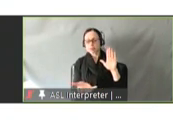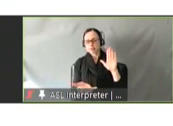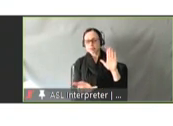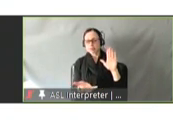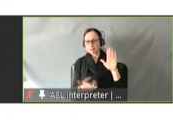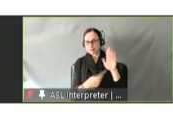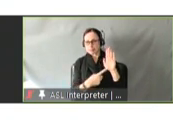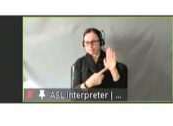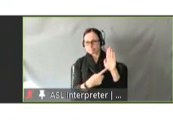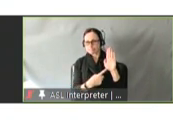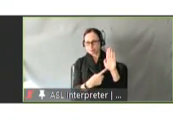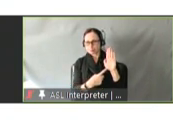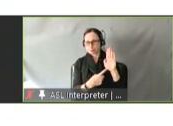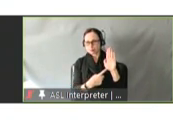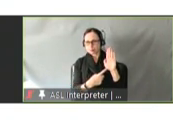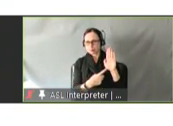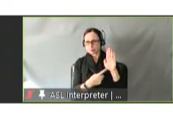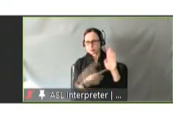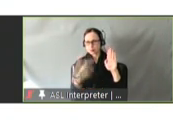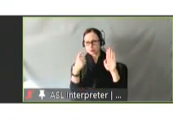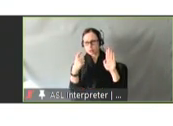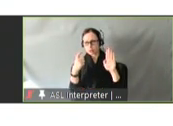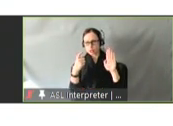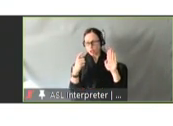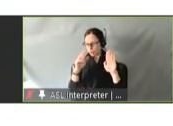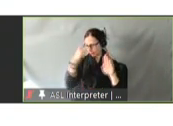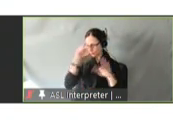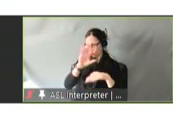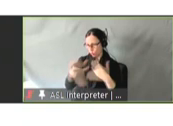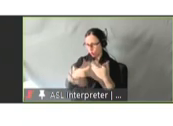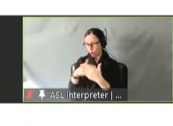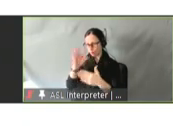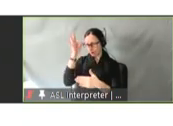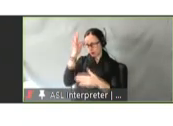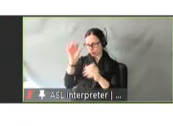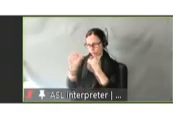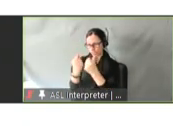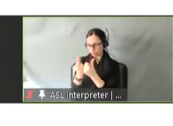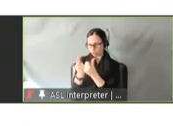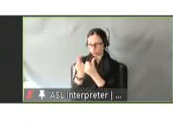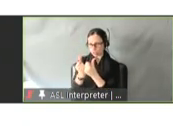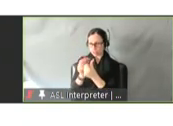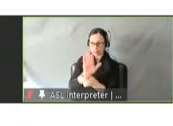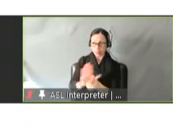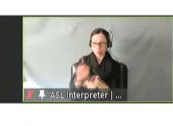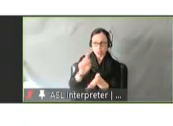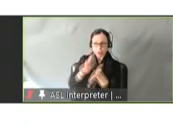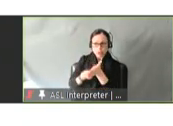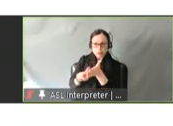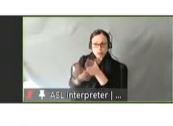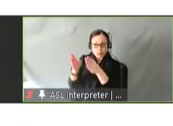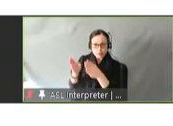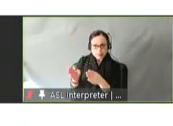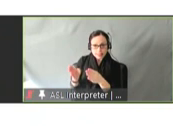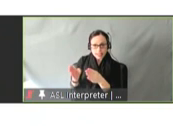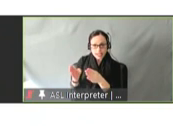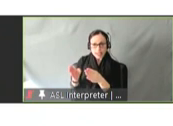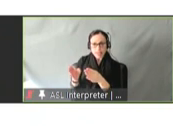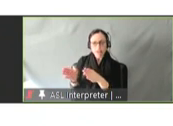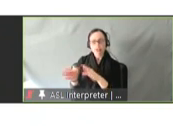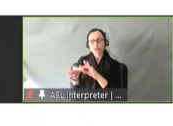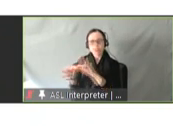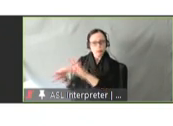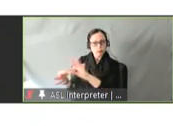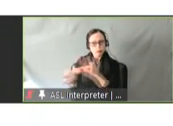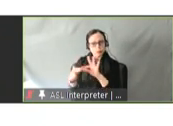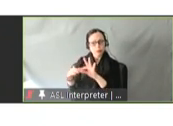of recognition for all of our federal agencies and their investigators for their incredible collegiality and